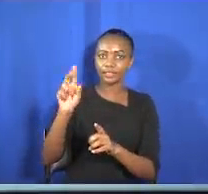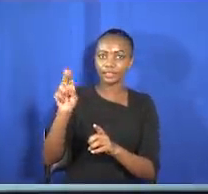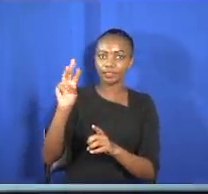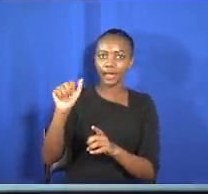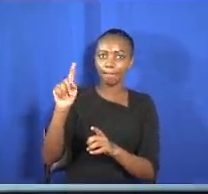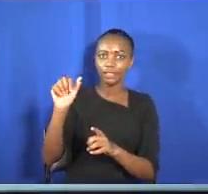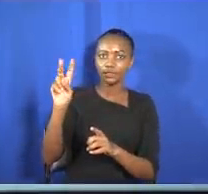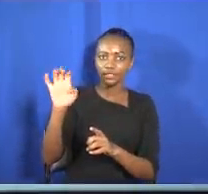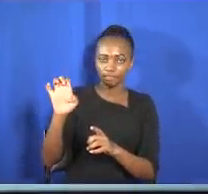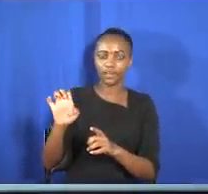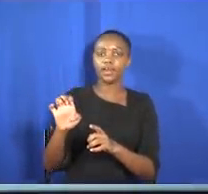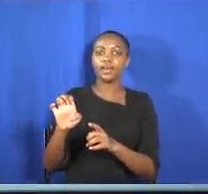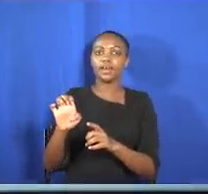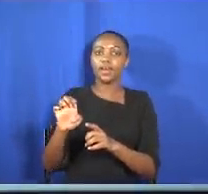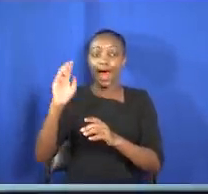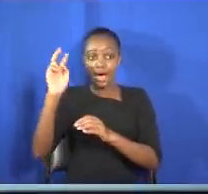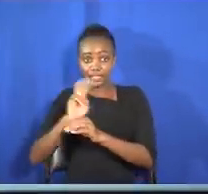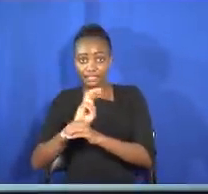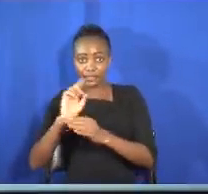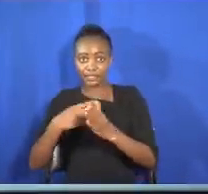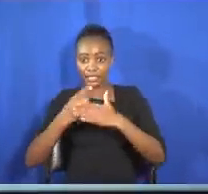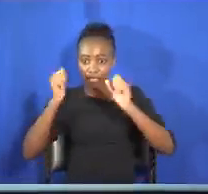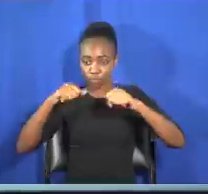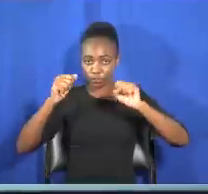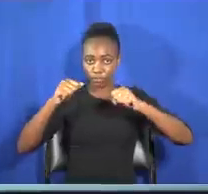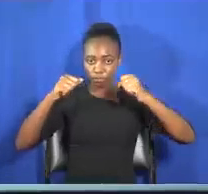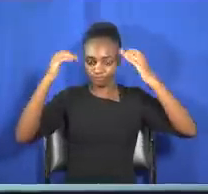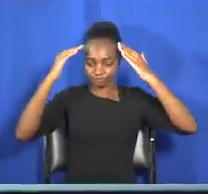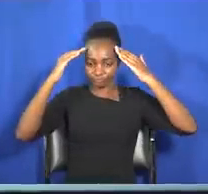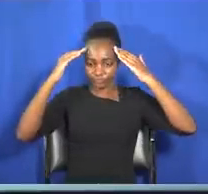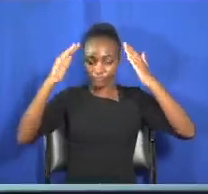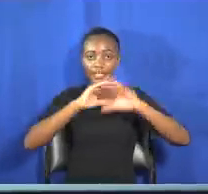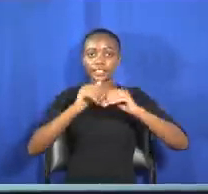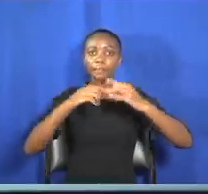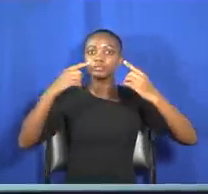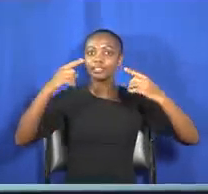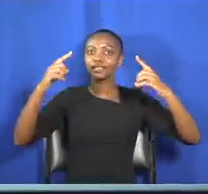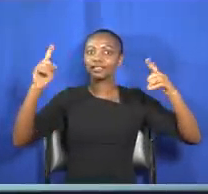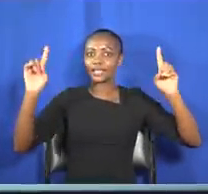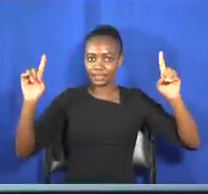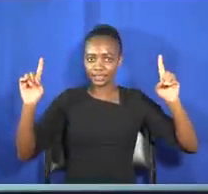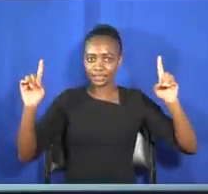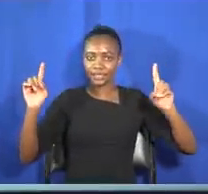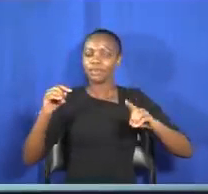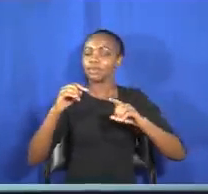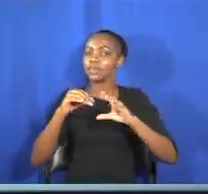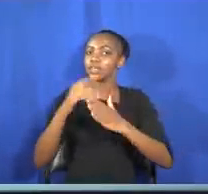also focus on excellence, that the learner is able to excel in what they are doing, excel